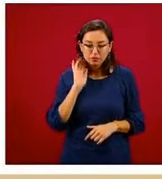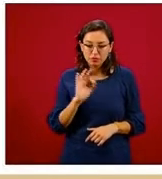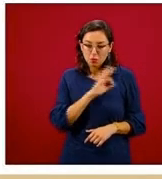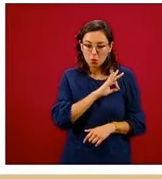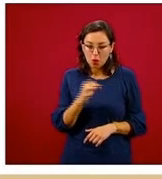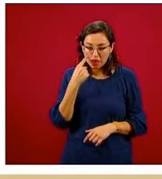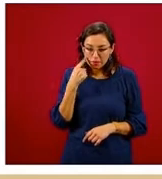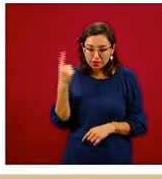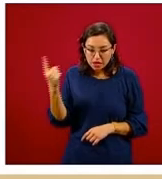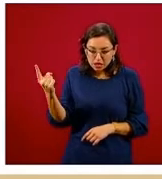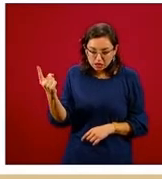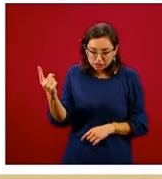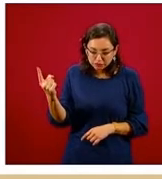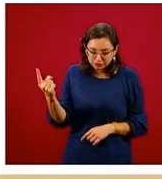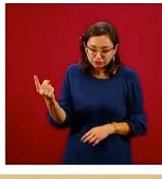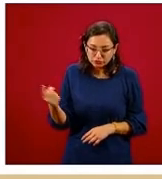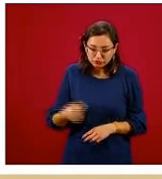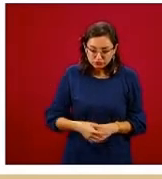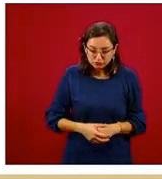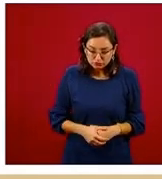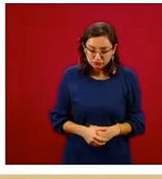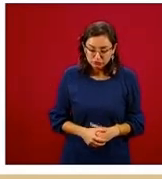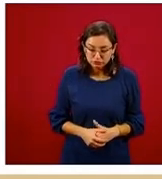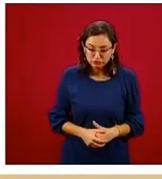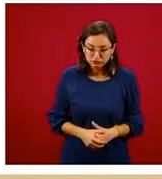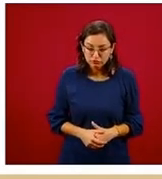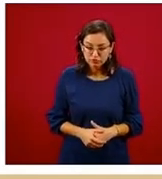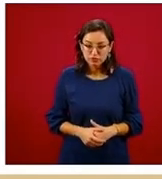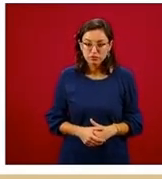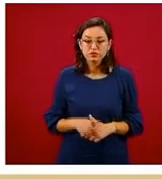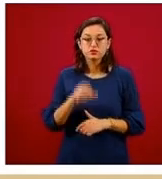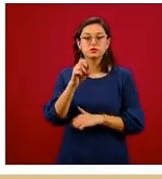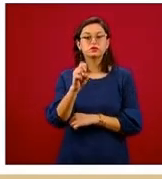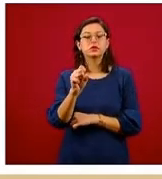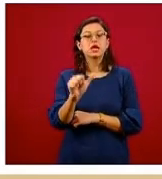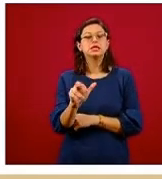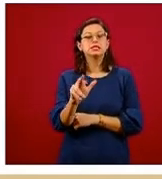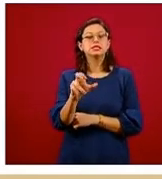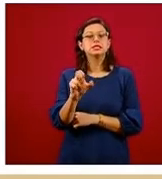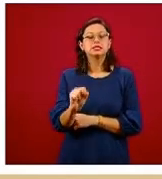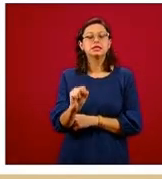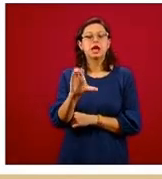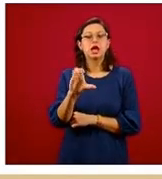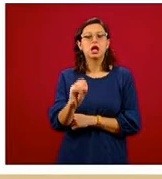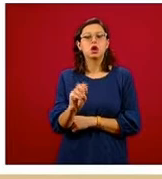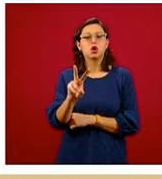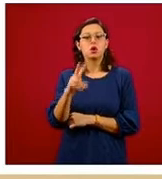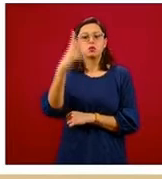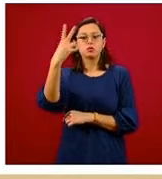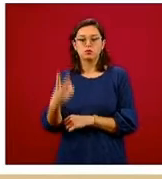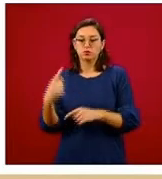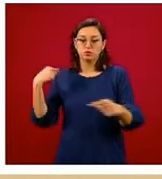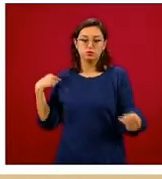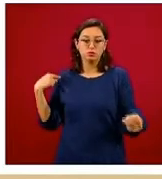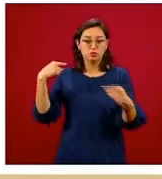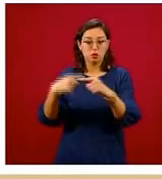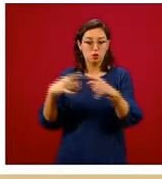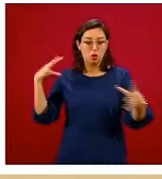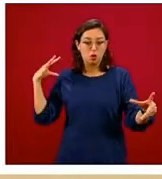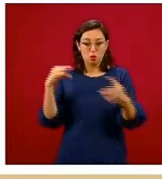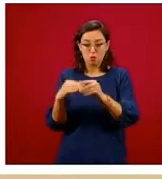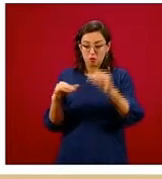you the samples of a laboratory that up to now have been processed for identifying SARS-CoV-2 in